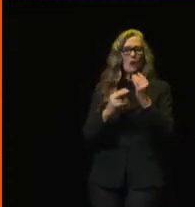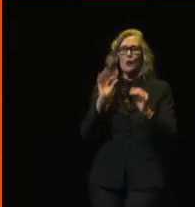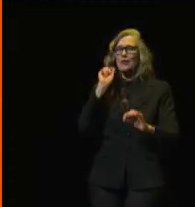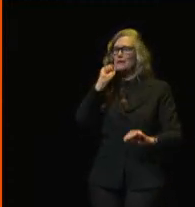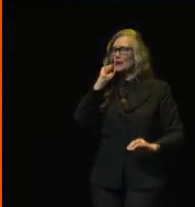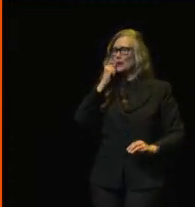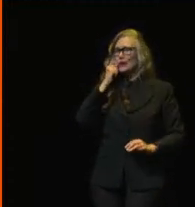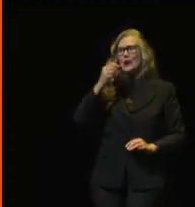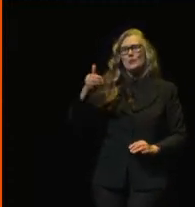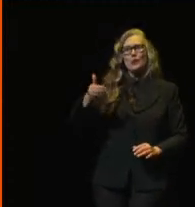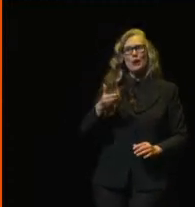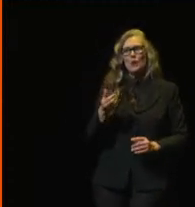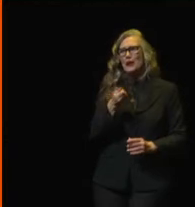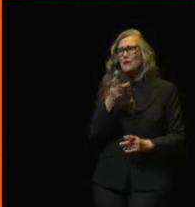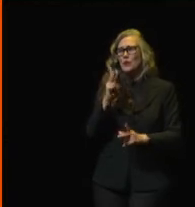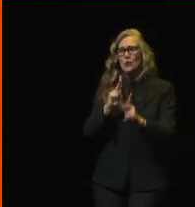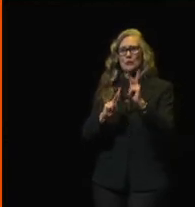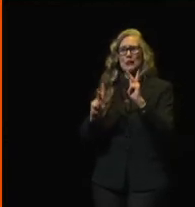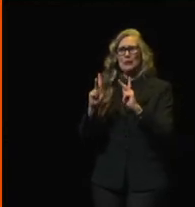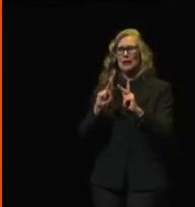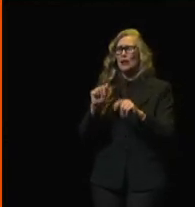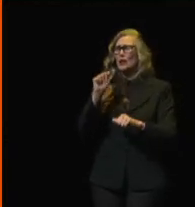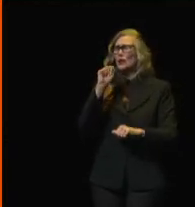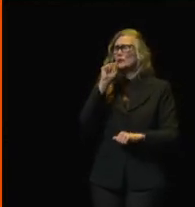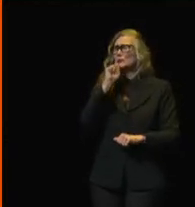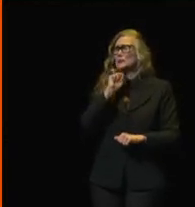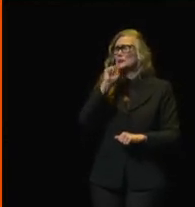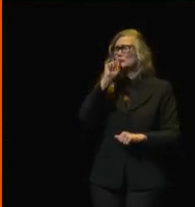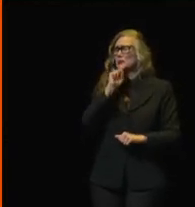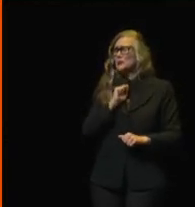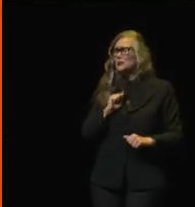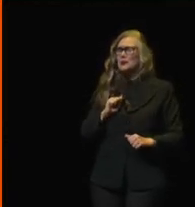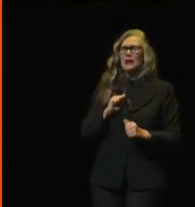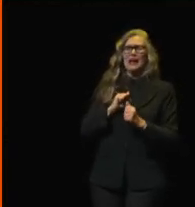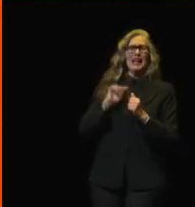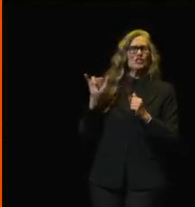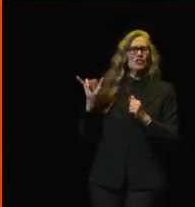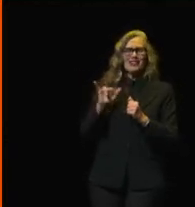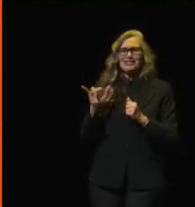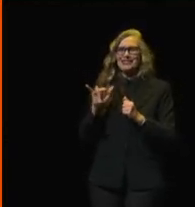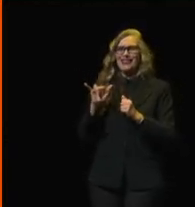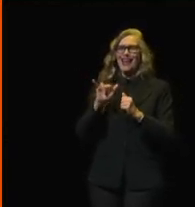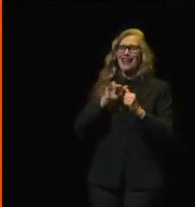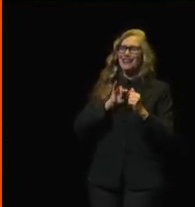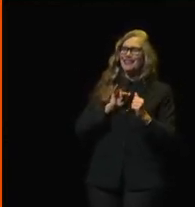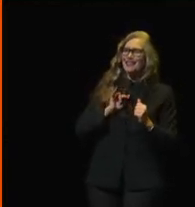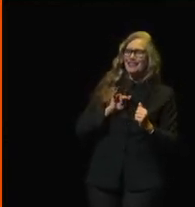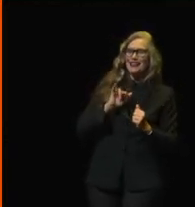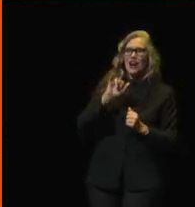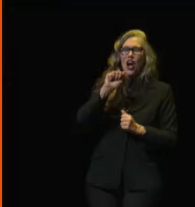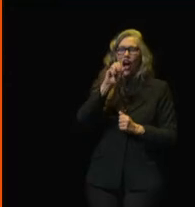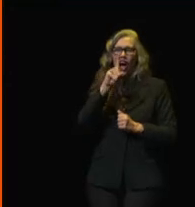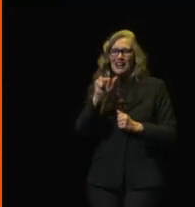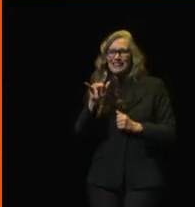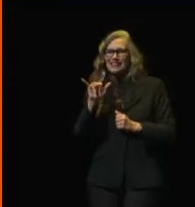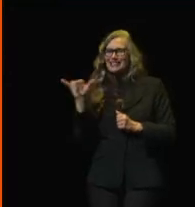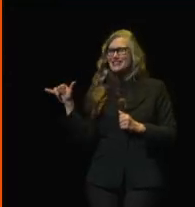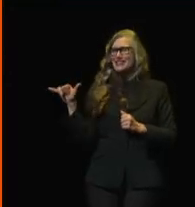the very few people whose persistence could hold a candle to Ady Barkan, United States Senator Elizabeth Warren.